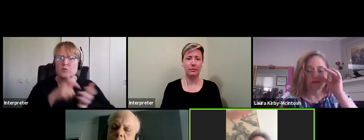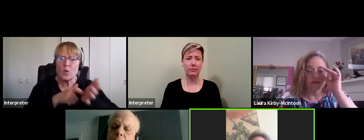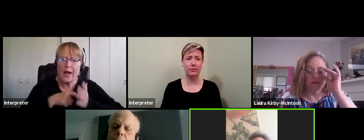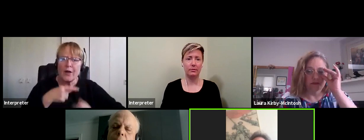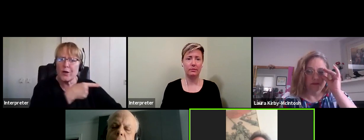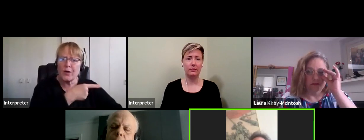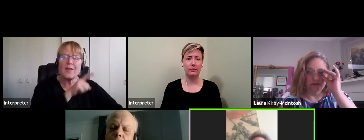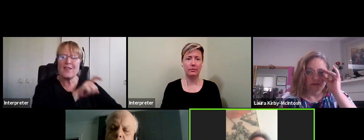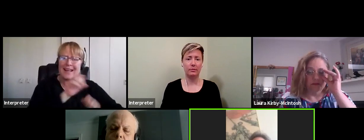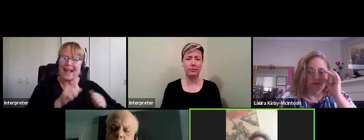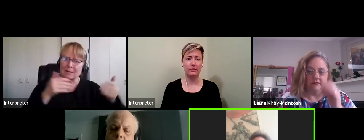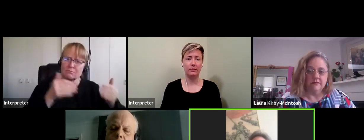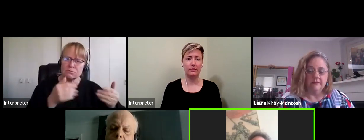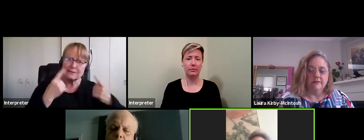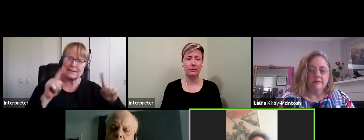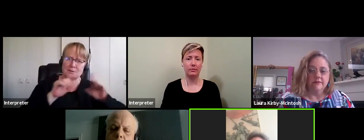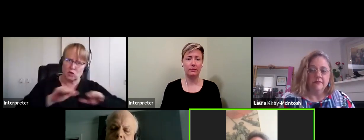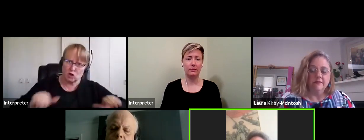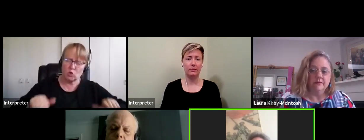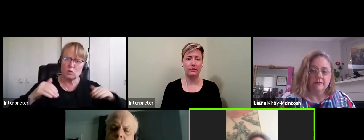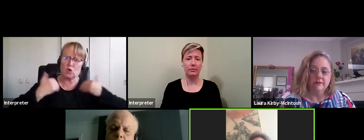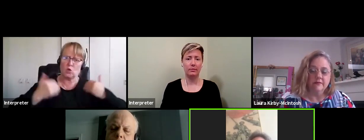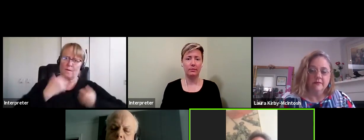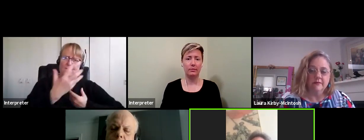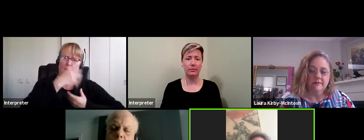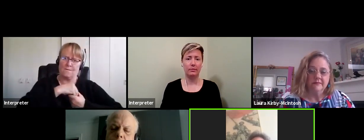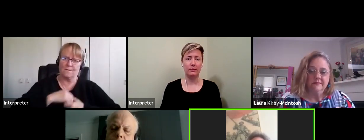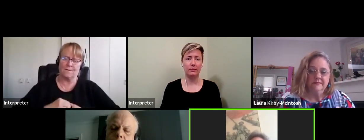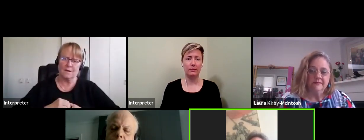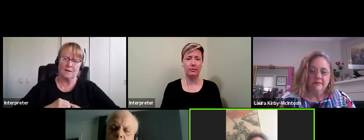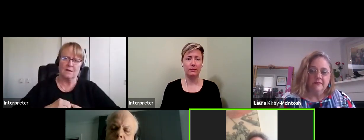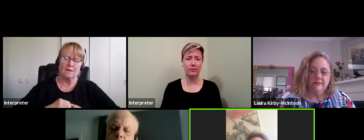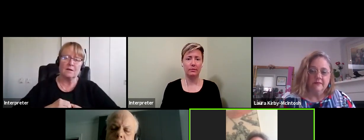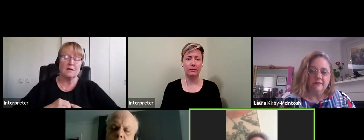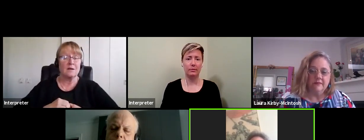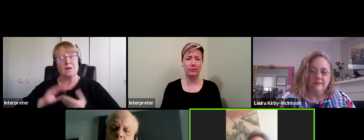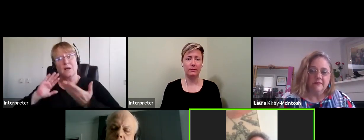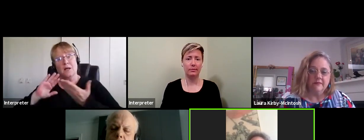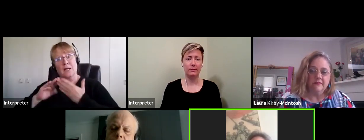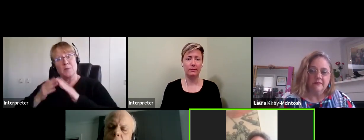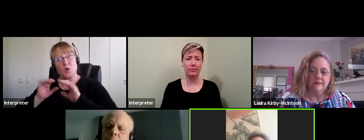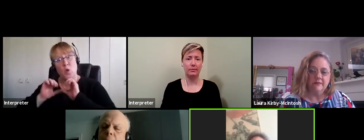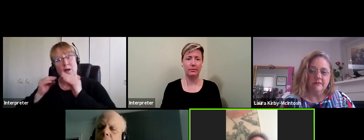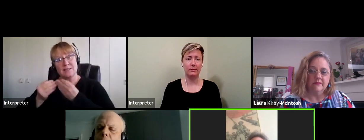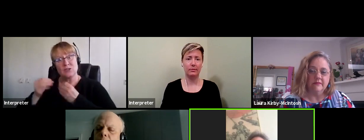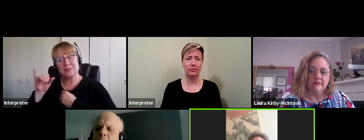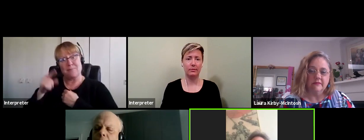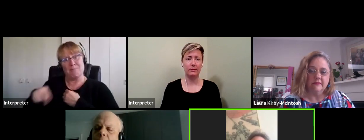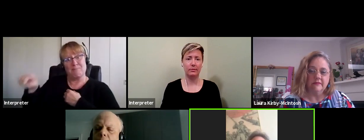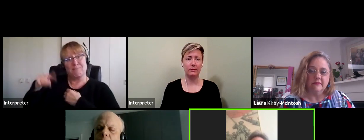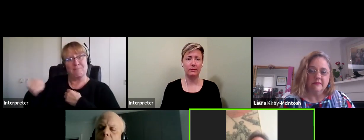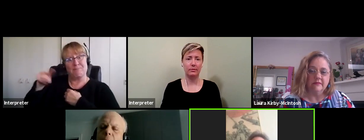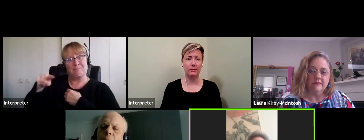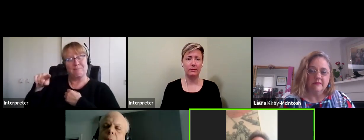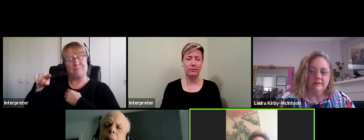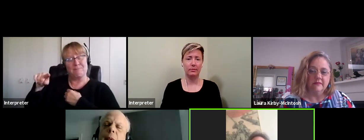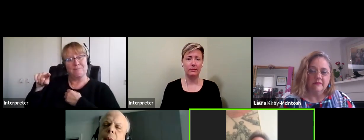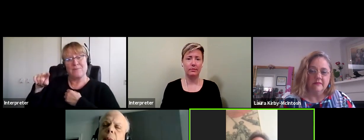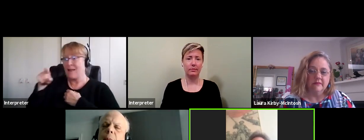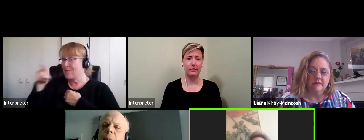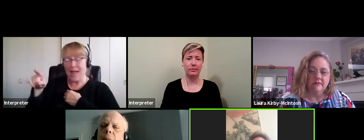to move towards children and youth. But we also need to say that to community organizations. There are community organizations ready